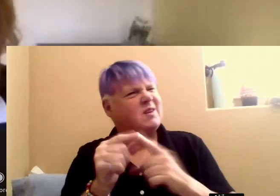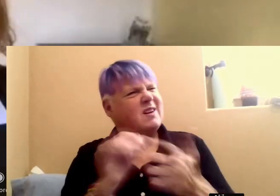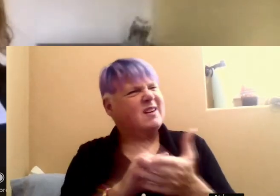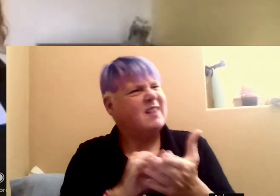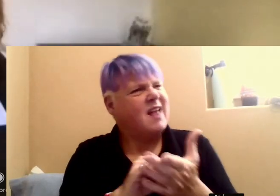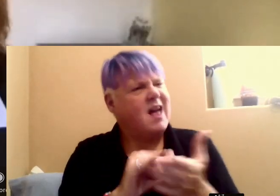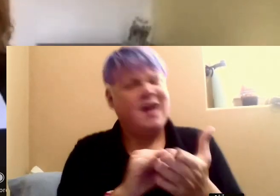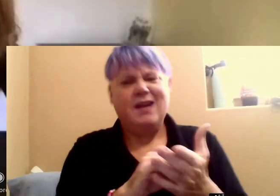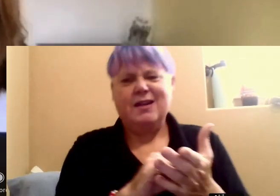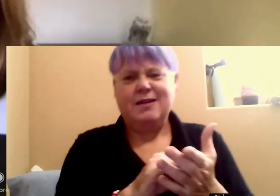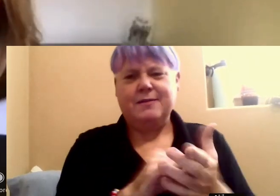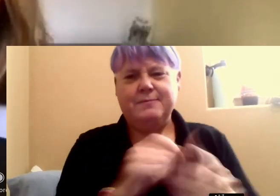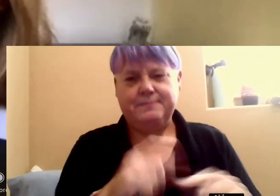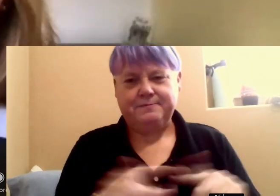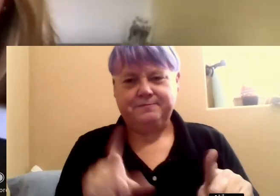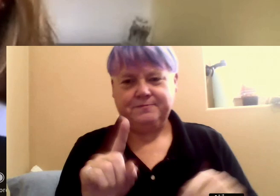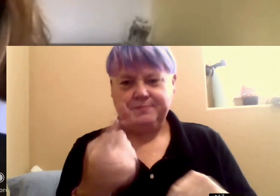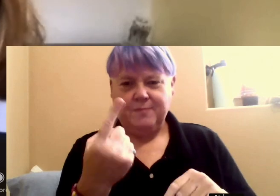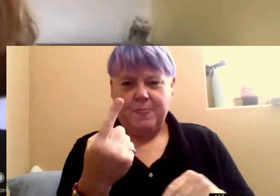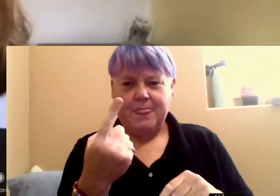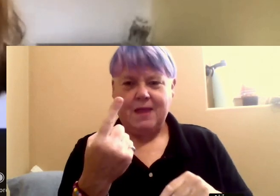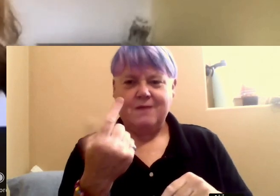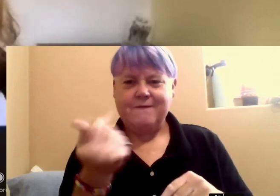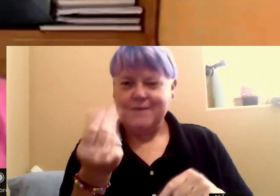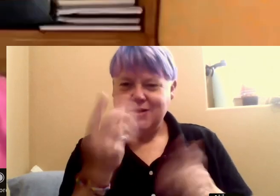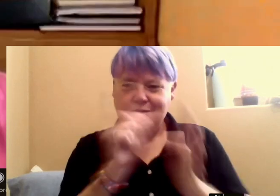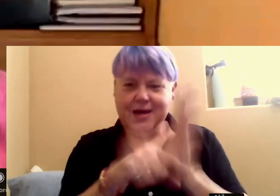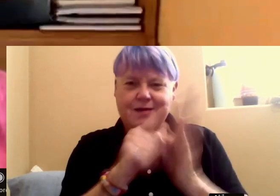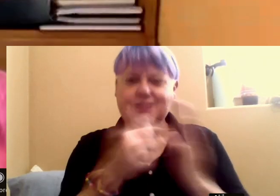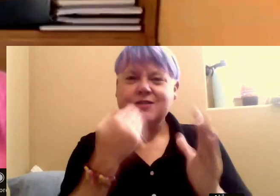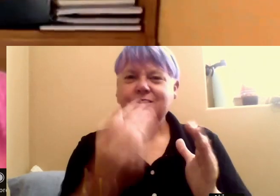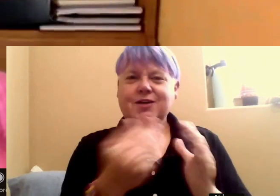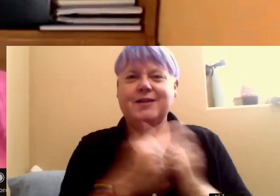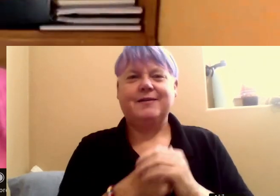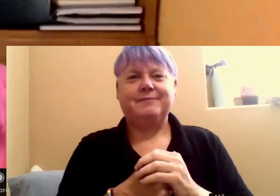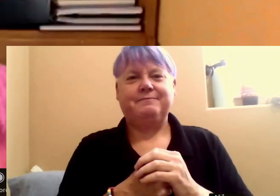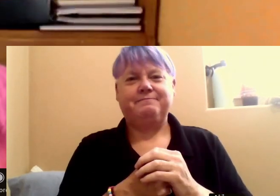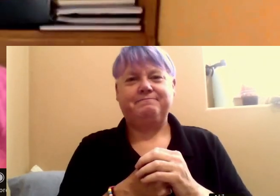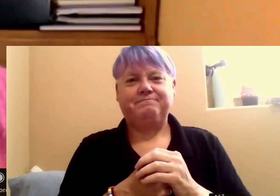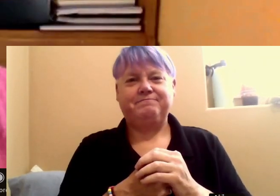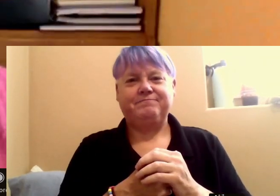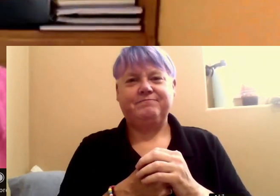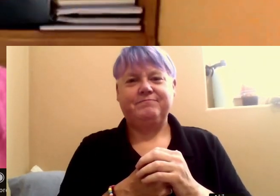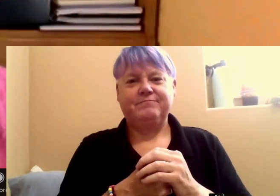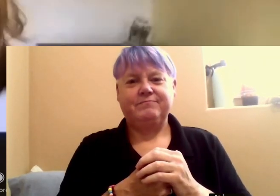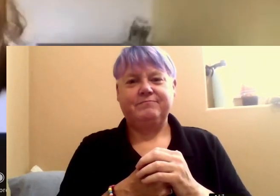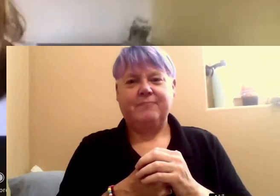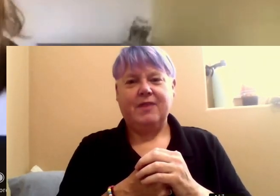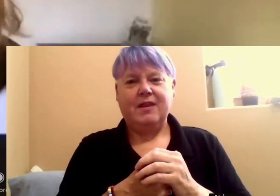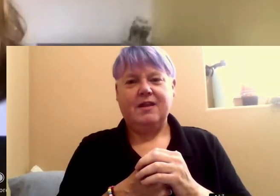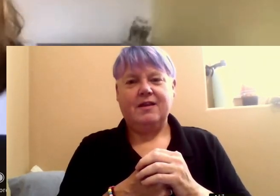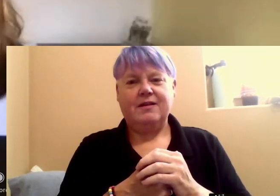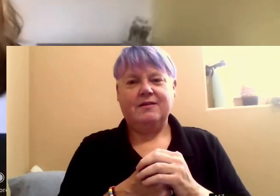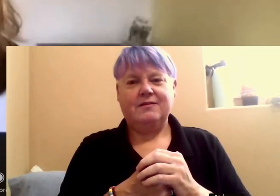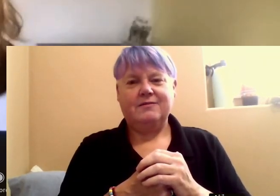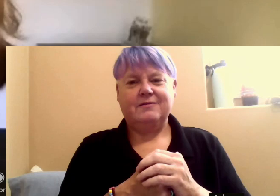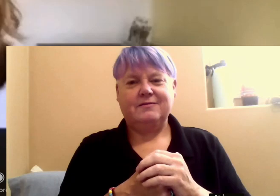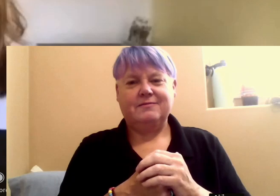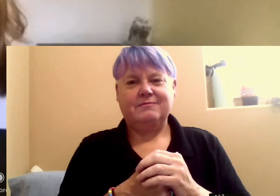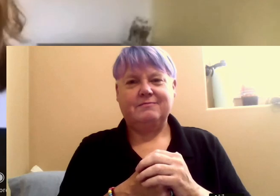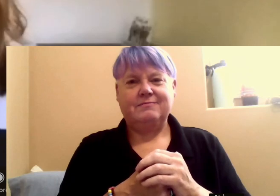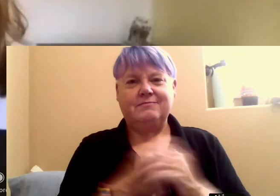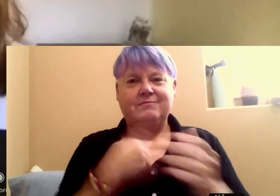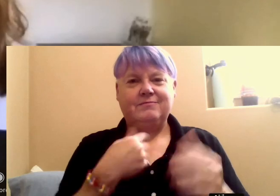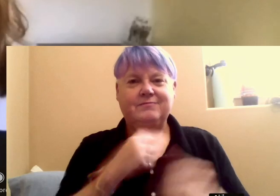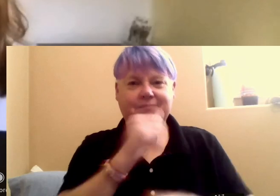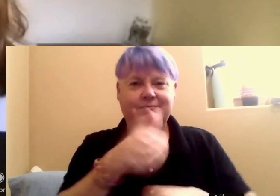but those first few hours are great. Well, that's all I ever write in a day. I'm lazy. Oh, well. I set myself a